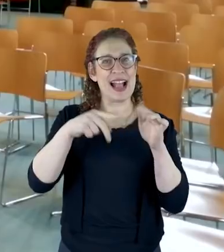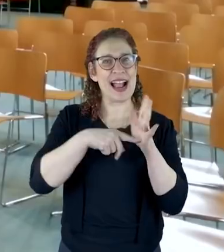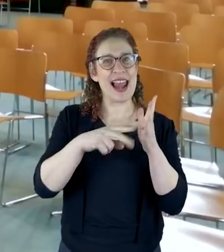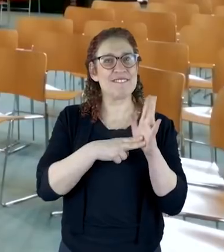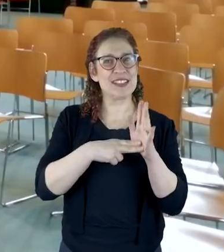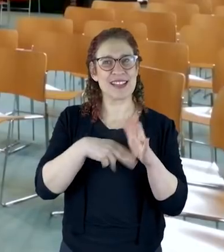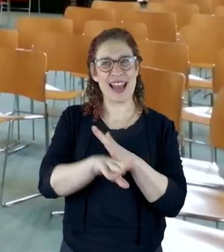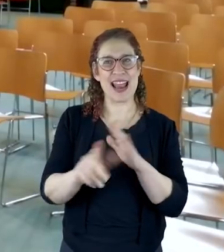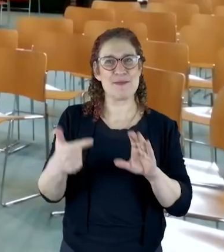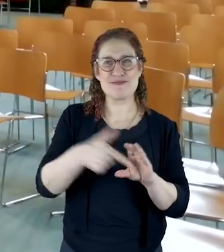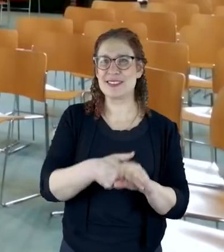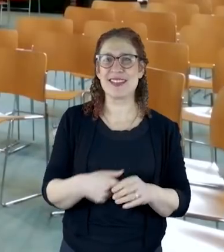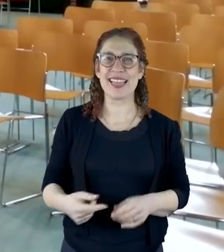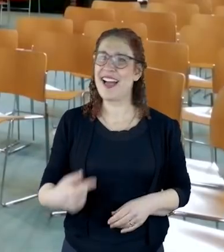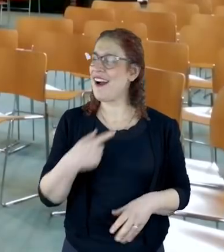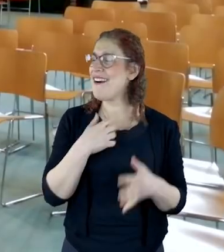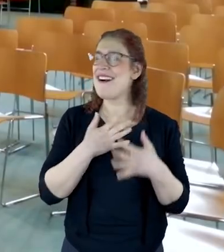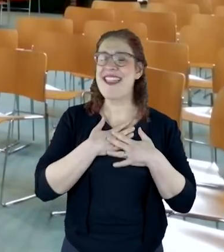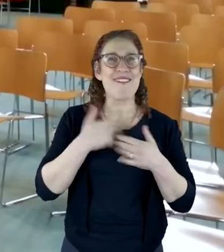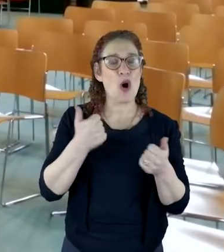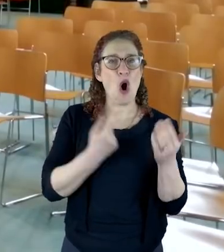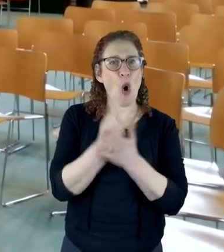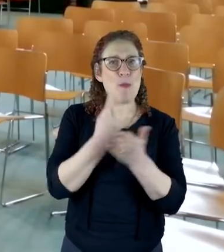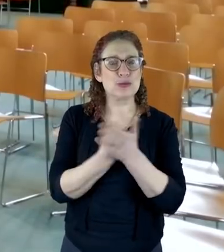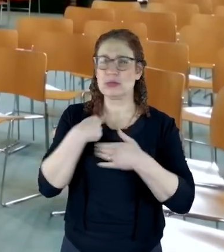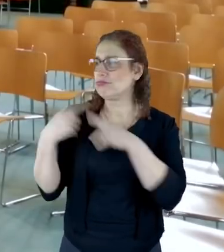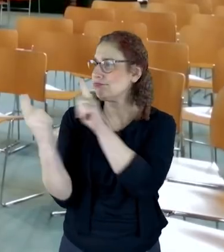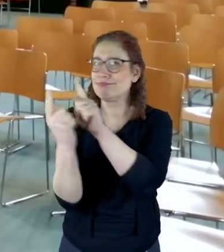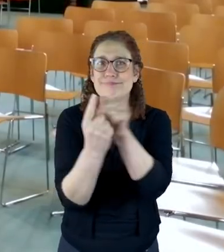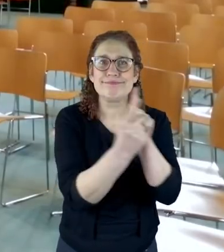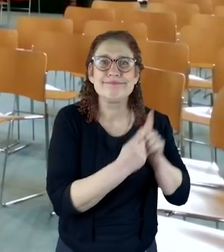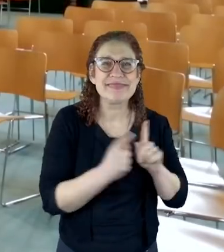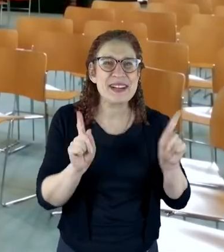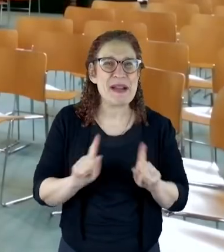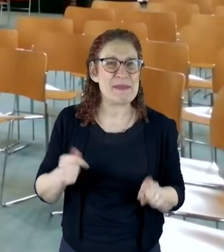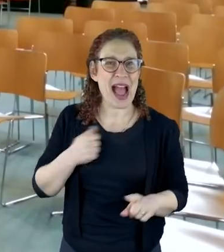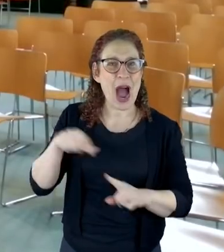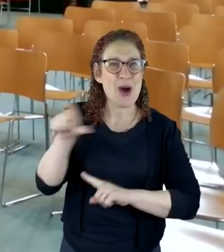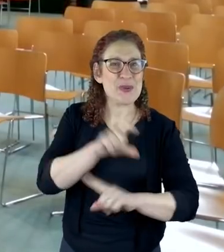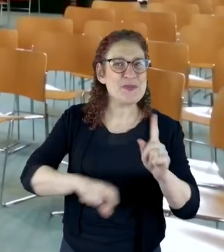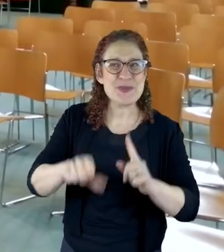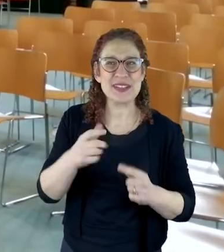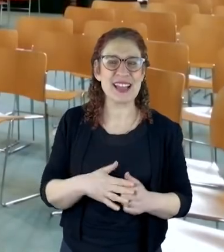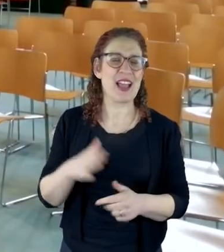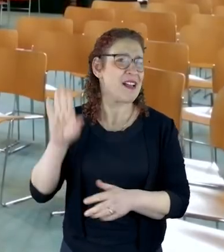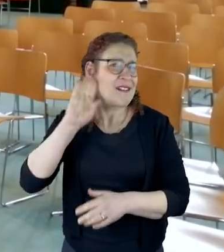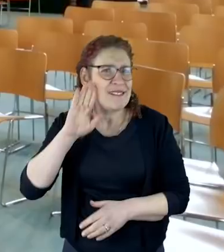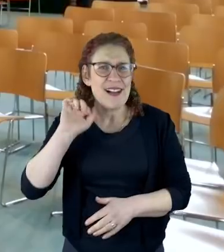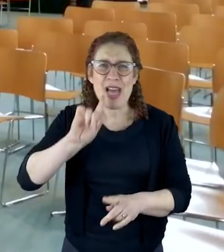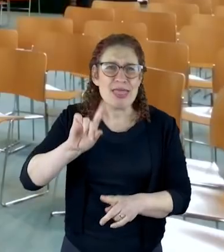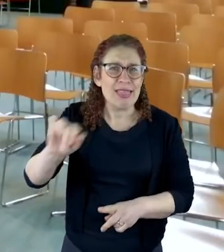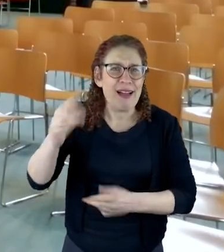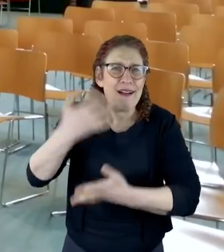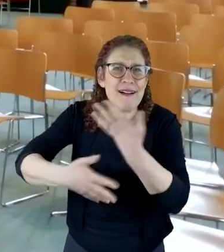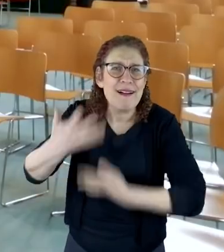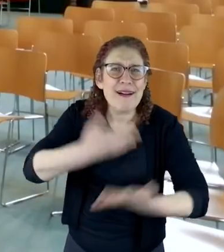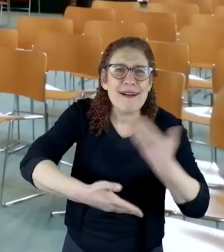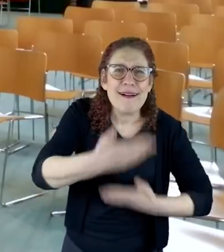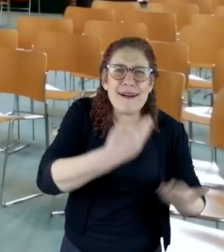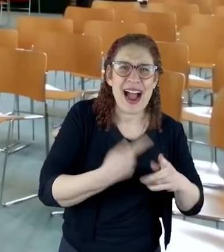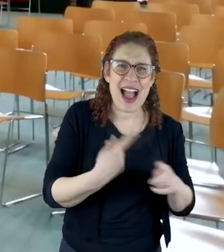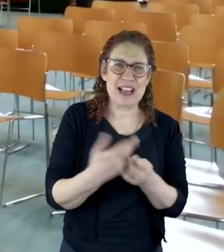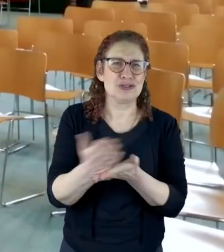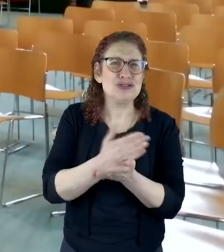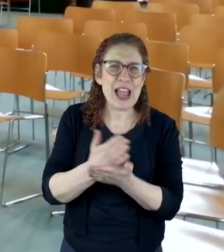I love the opportunities we have here to connect with people in our community, to hear their stories